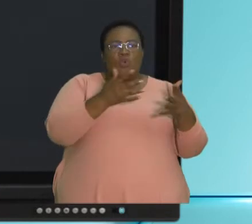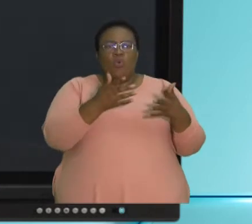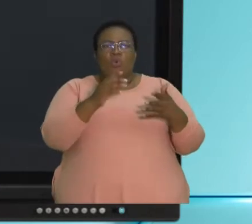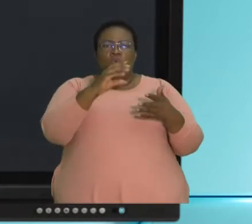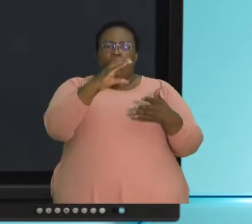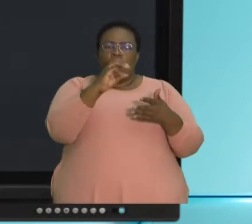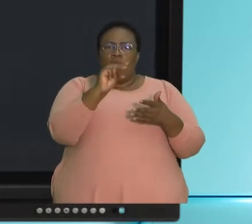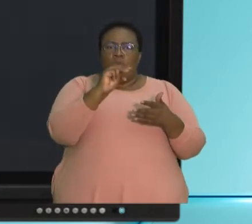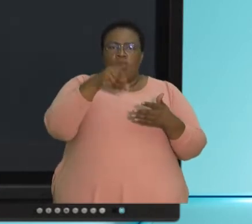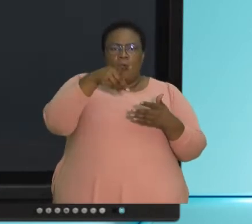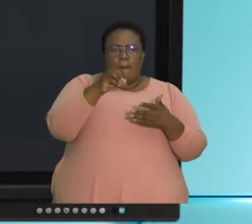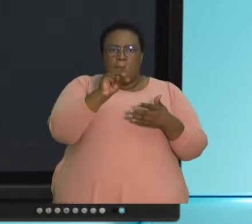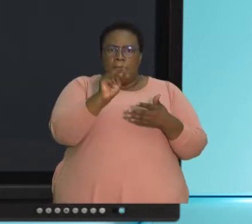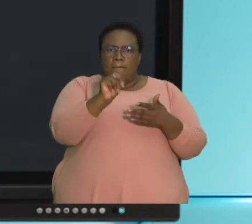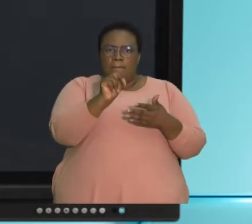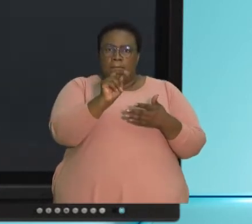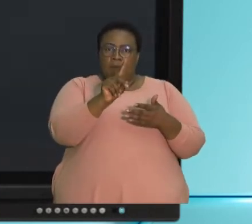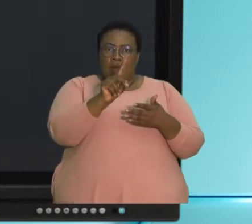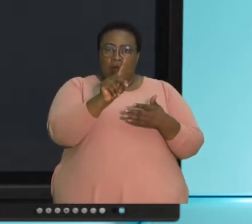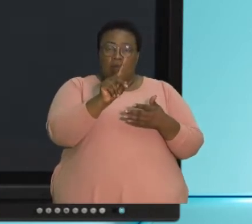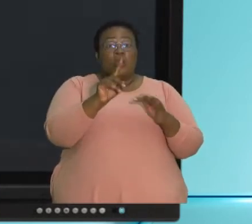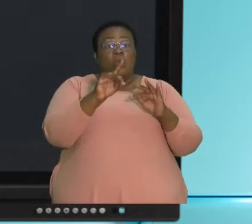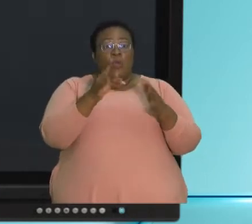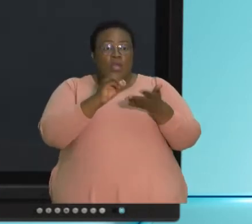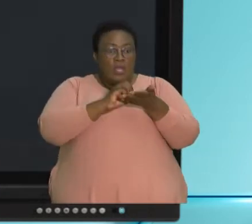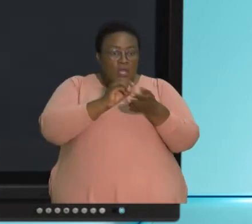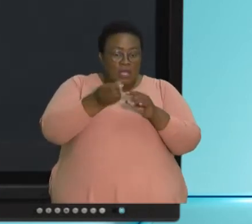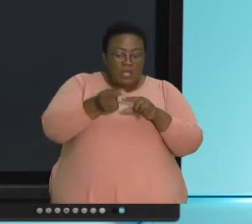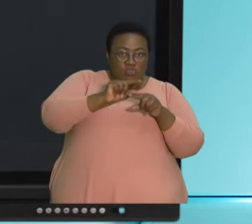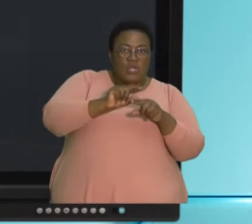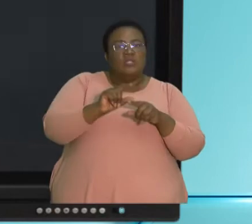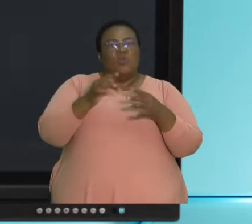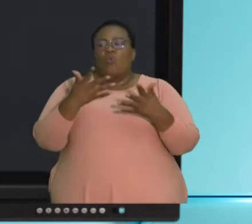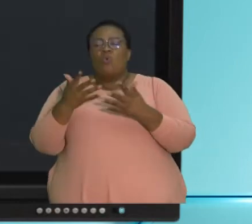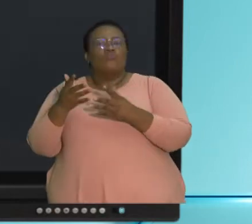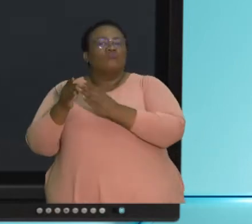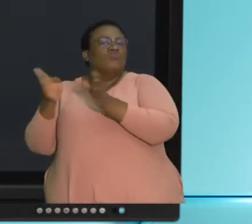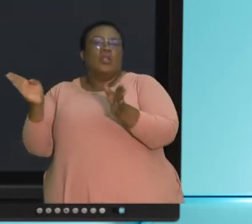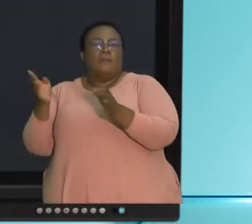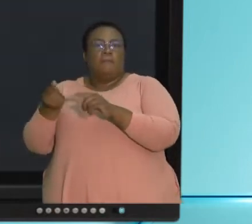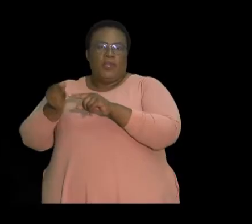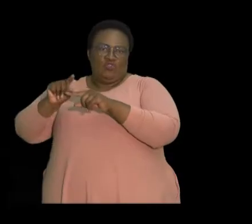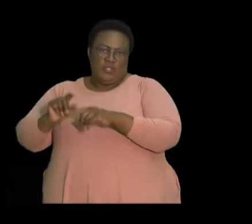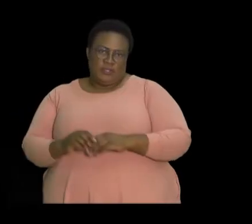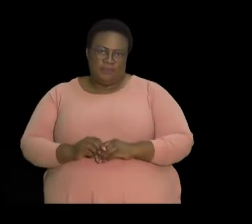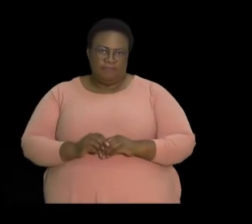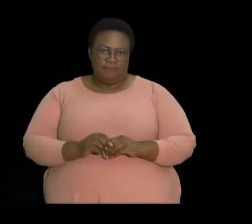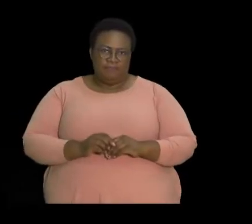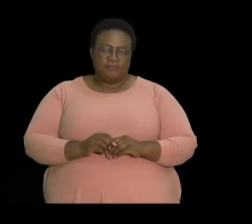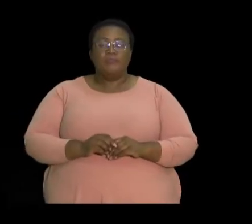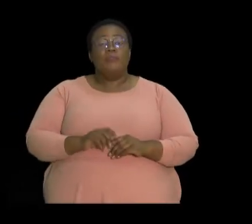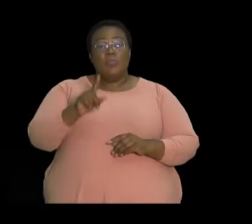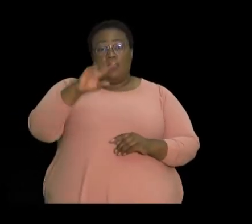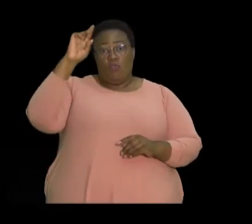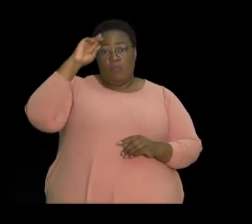we're going to be looking at all of that in this particular lesson. So let's just jump right into it. Stay tuned. Now, remember that